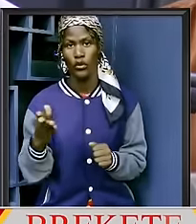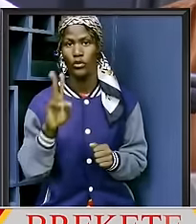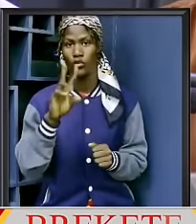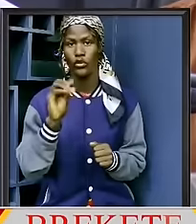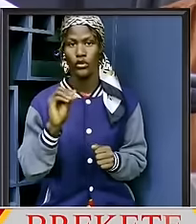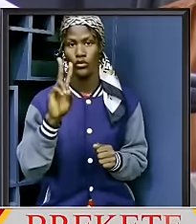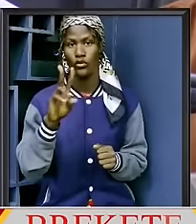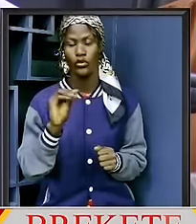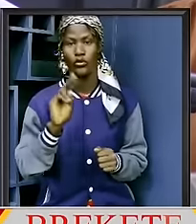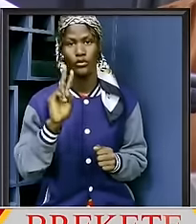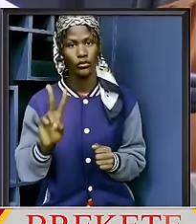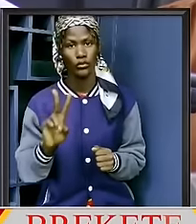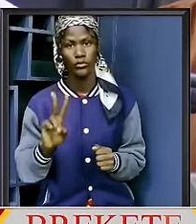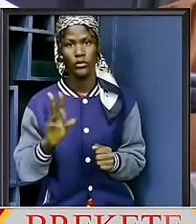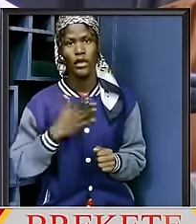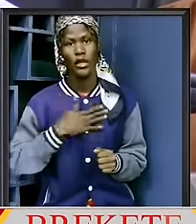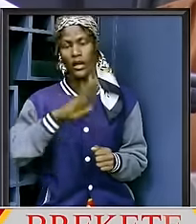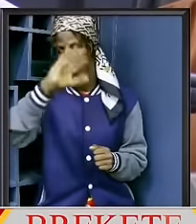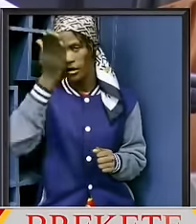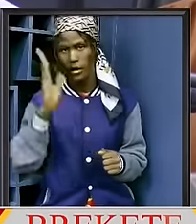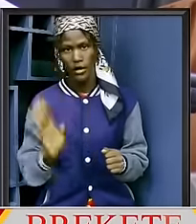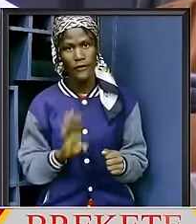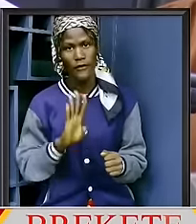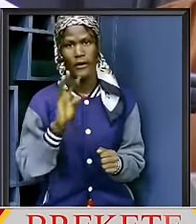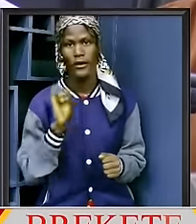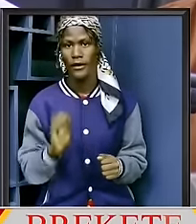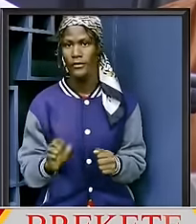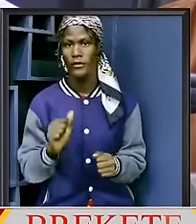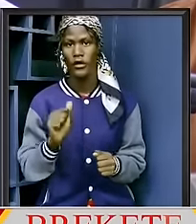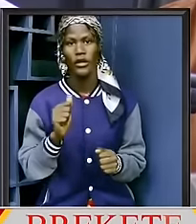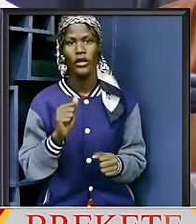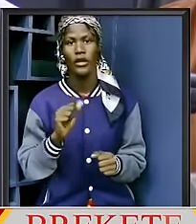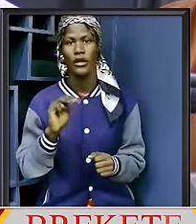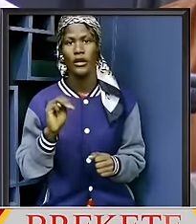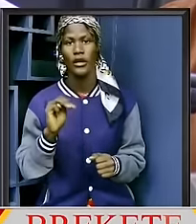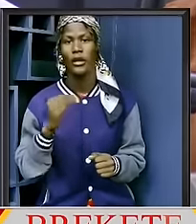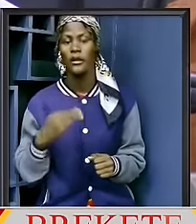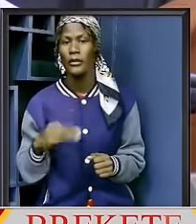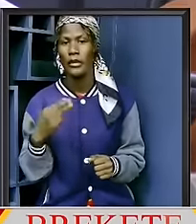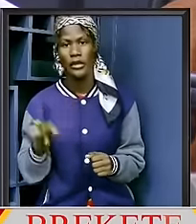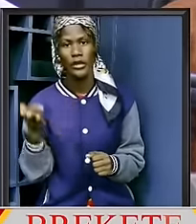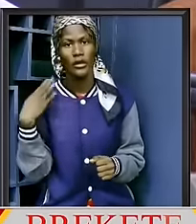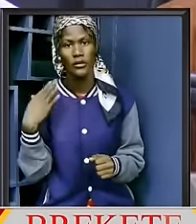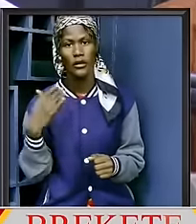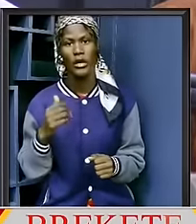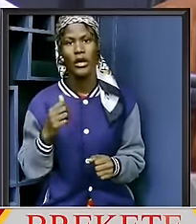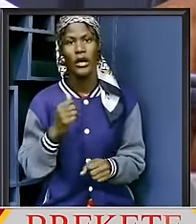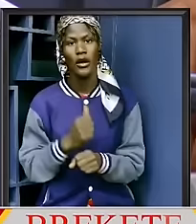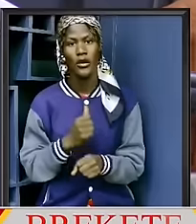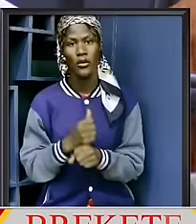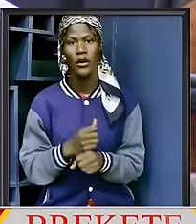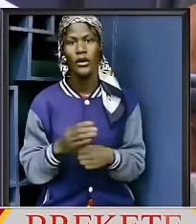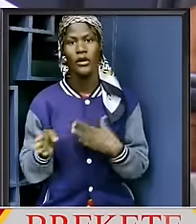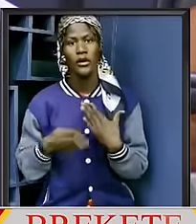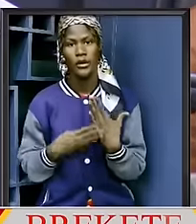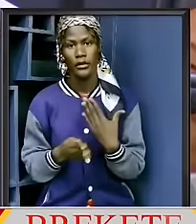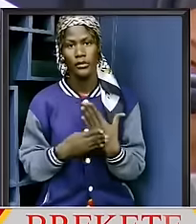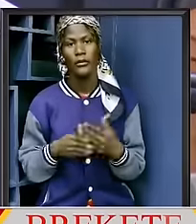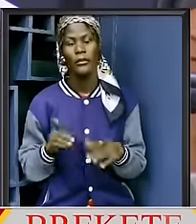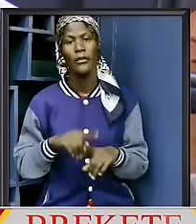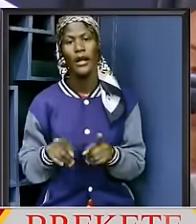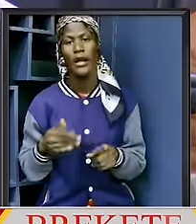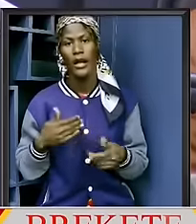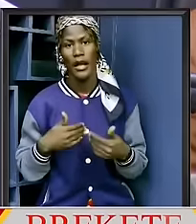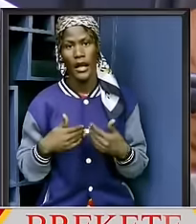about 8 of us. We are marketers. I've never been a marketer before. Though I worked in the bank as a... I've never been a marketer, but I grabbed the